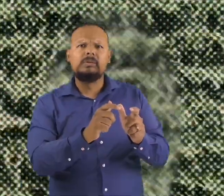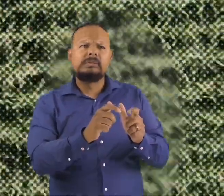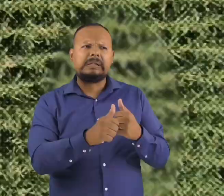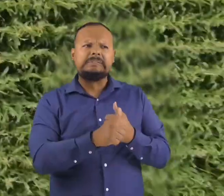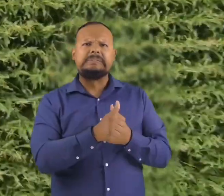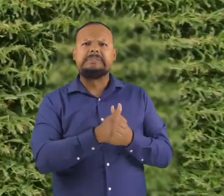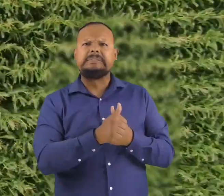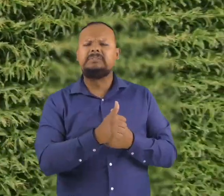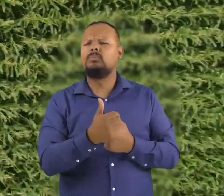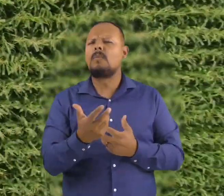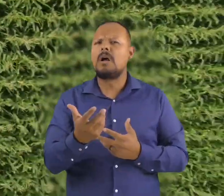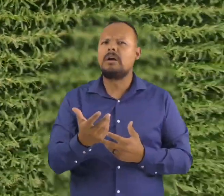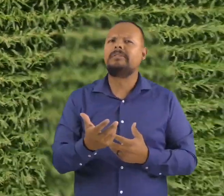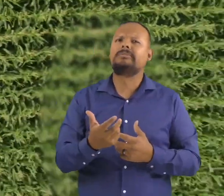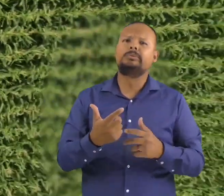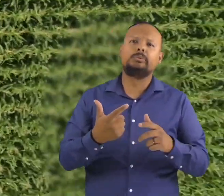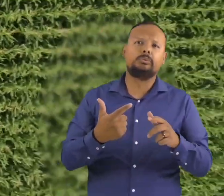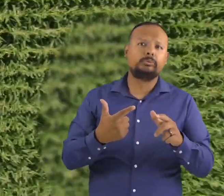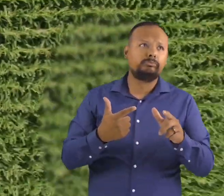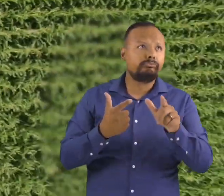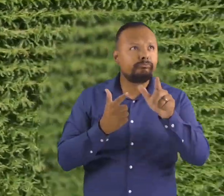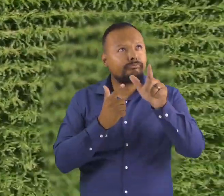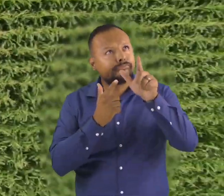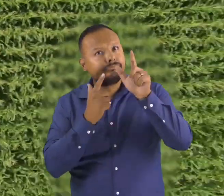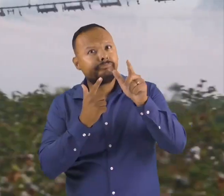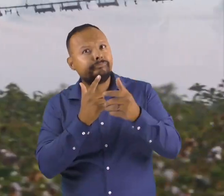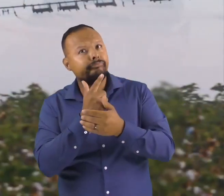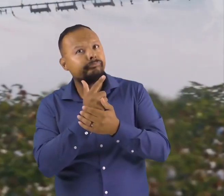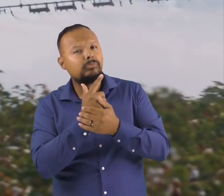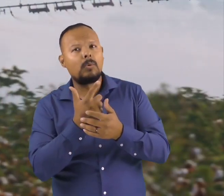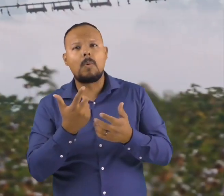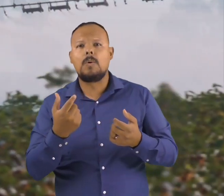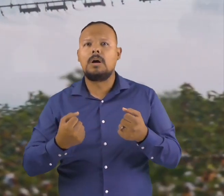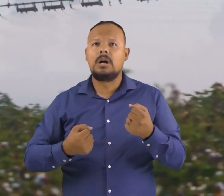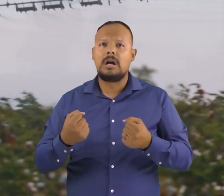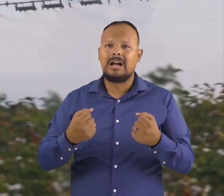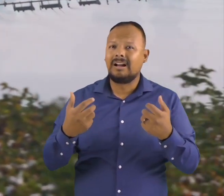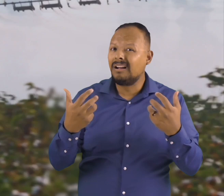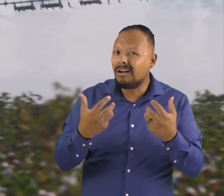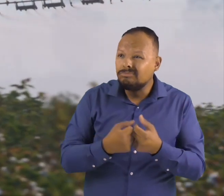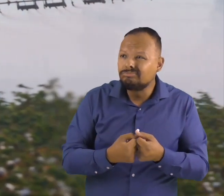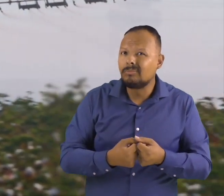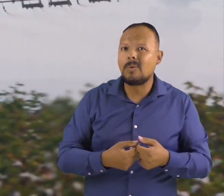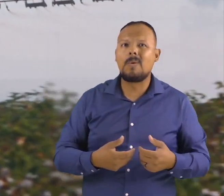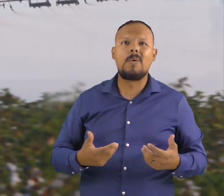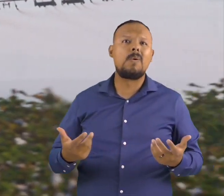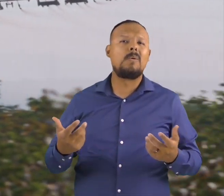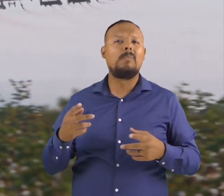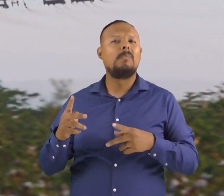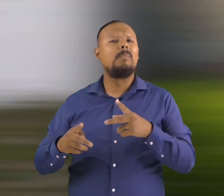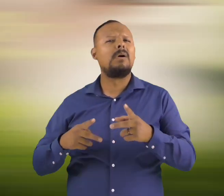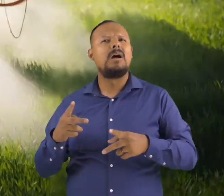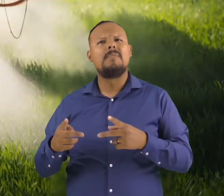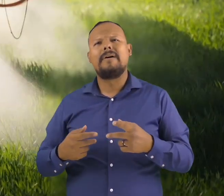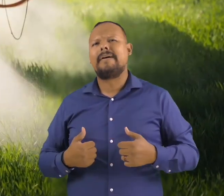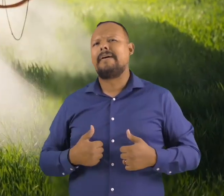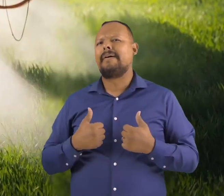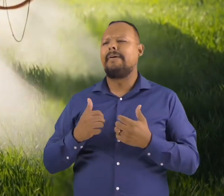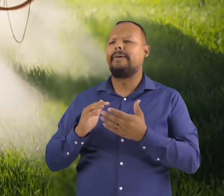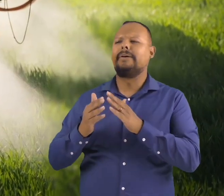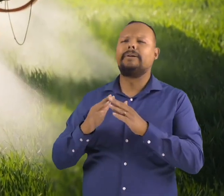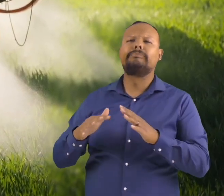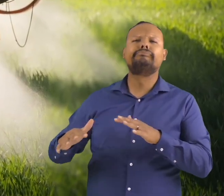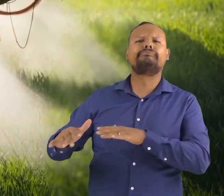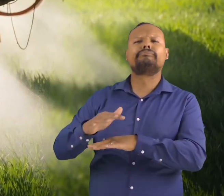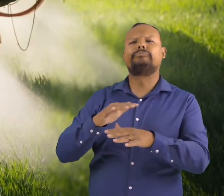In the United States, farmers used DDT to kill bugs in their plants. But